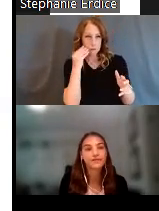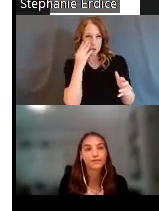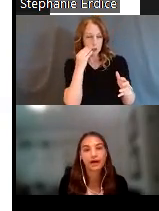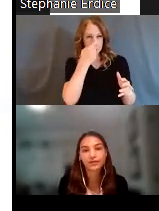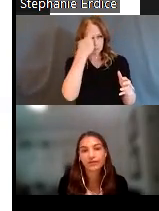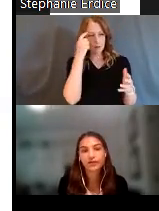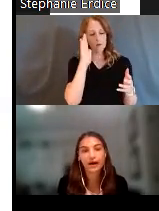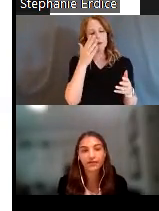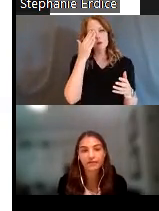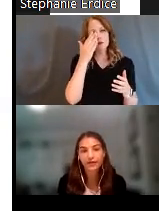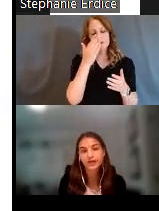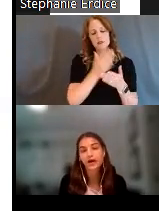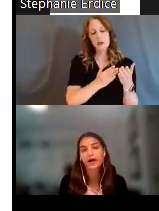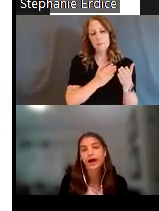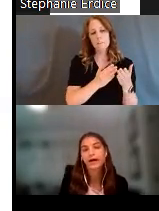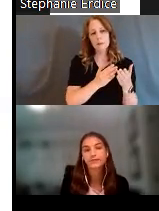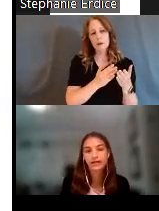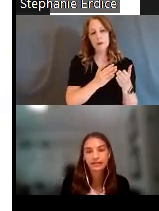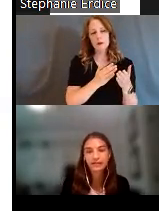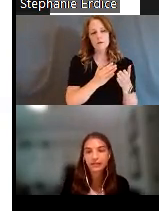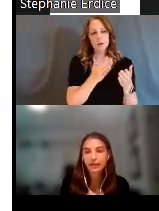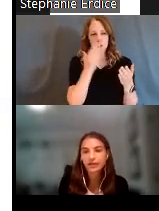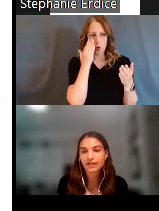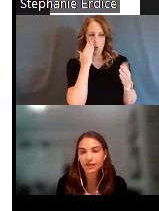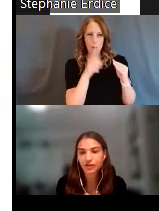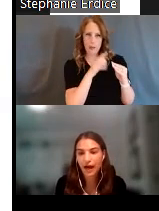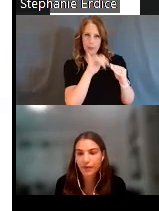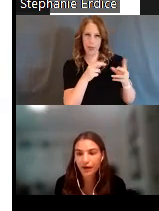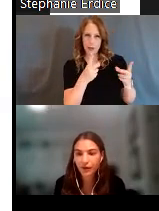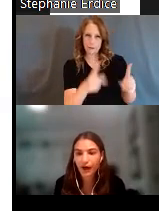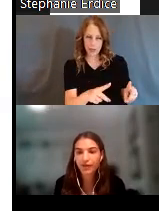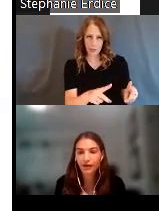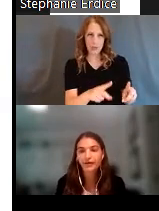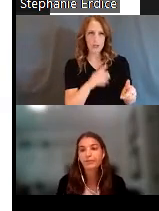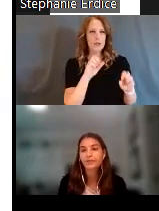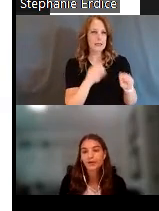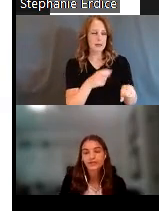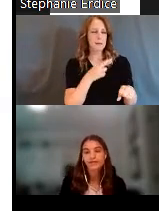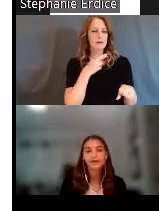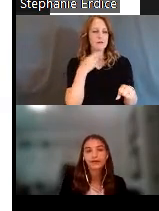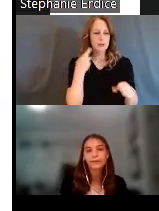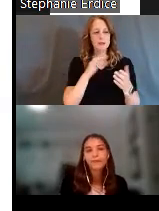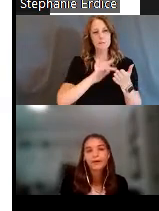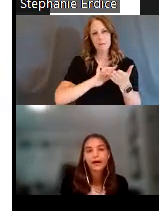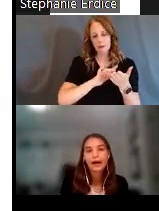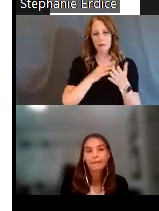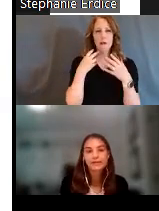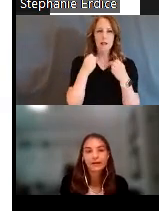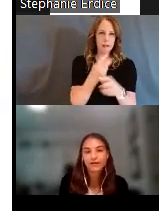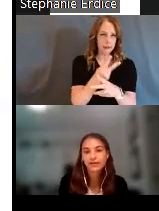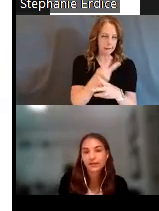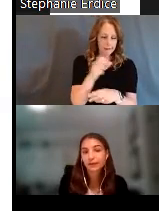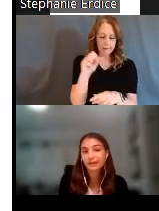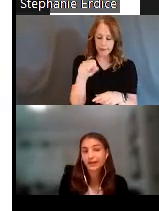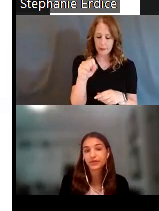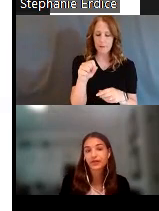of a traumatic event are at risk. So I see in the chat, medical healthcare. Yep, definitely.